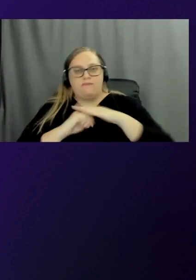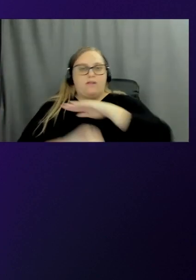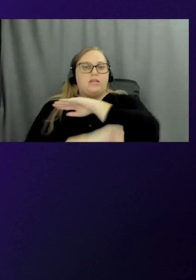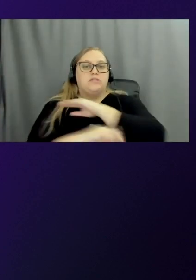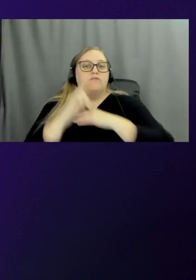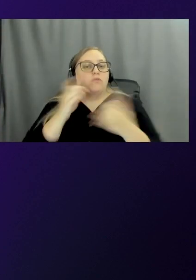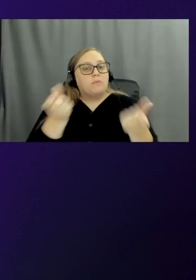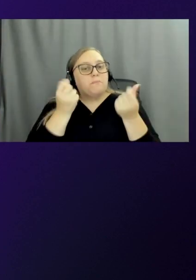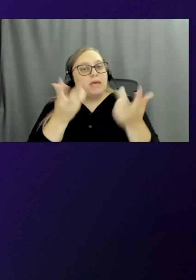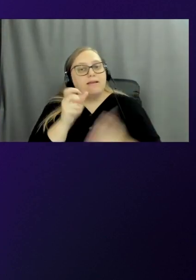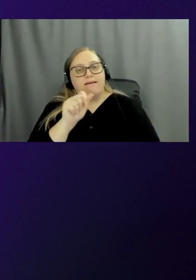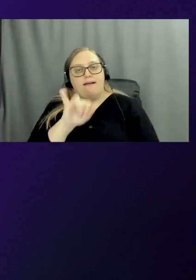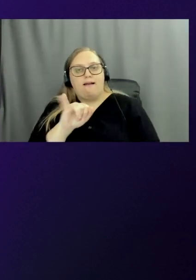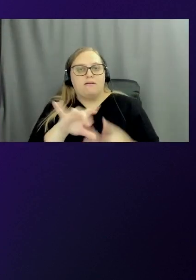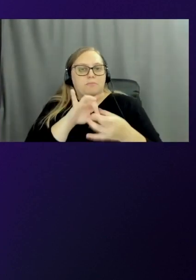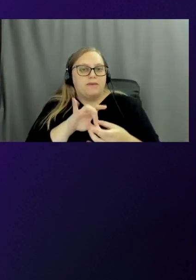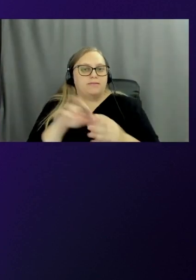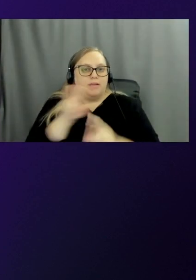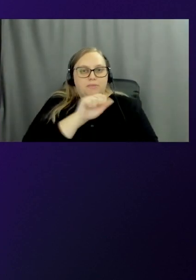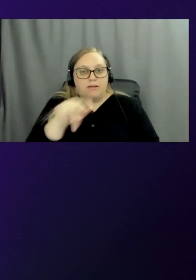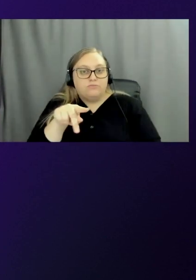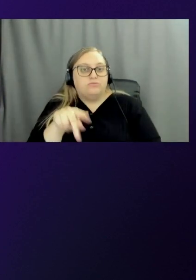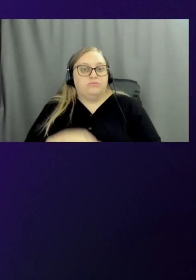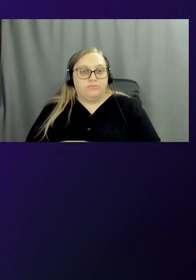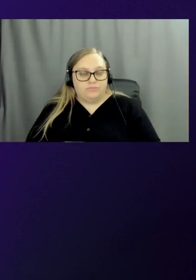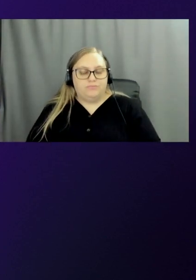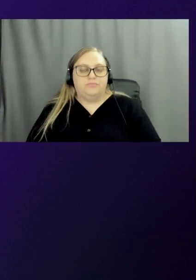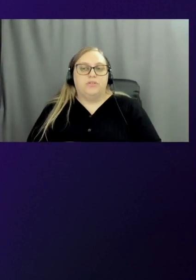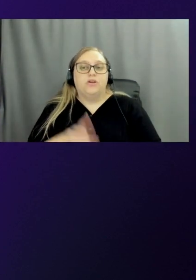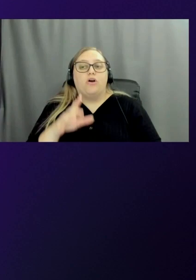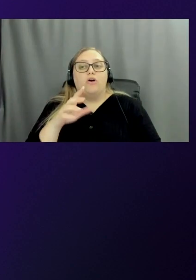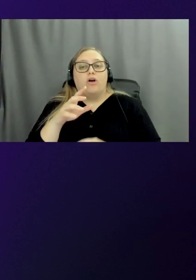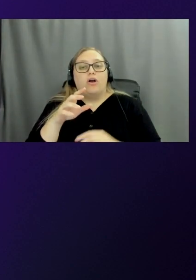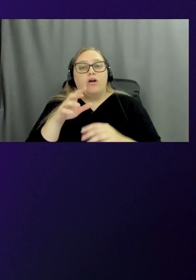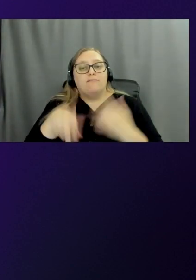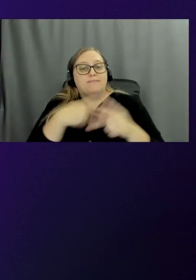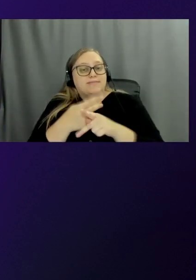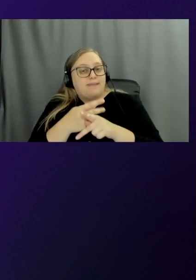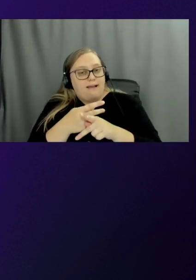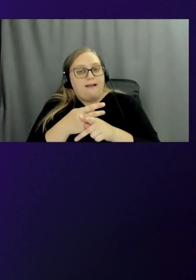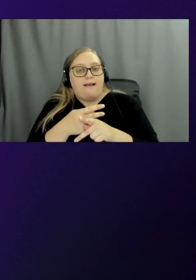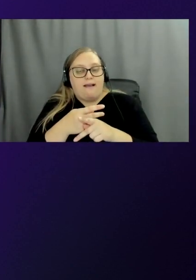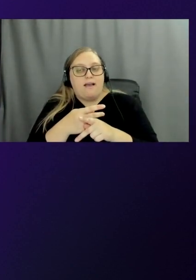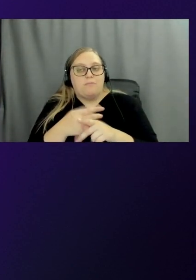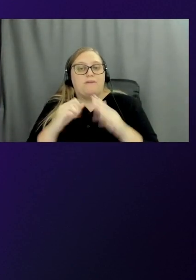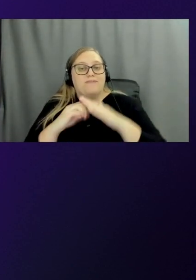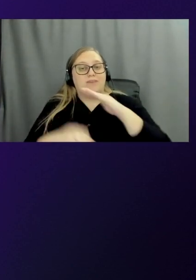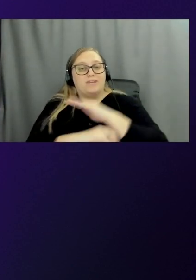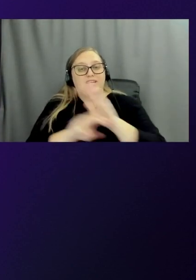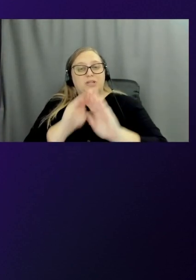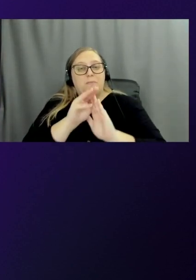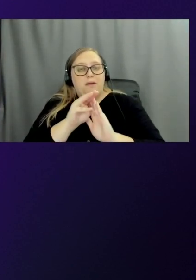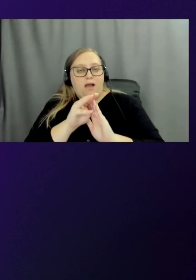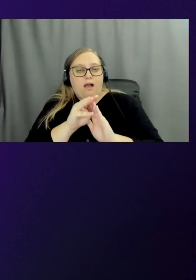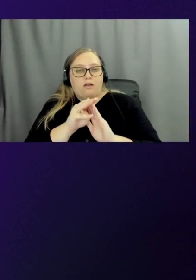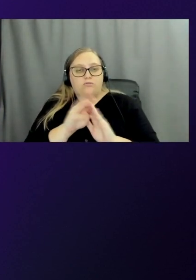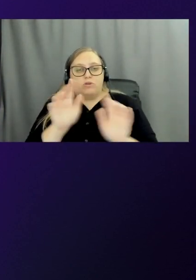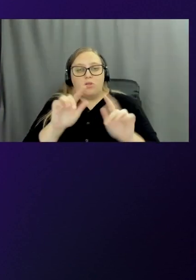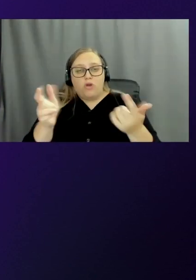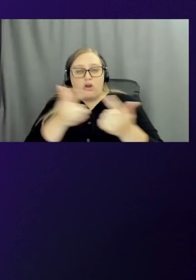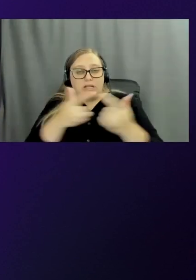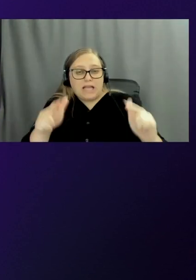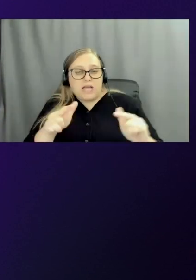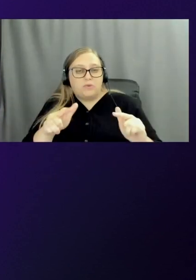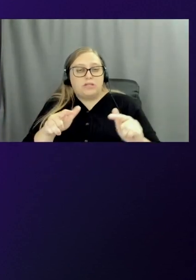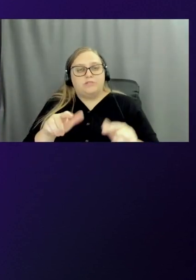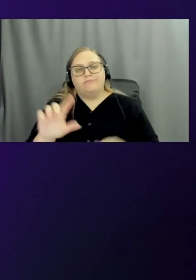AI-based applications. So a type of foundation model, or as a large language model, or LLM for